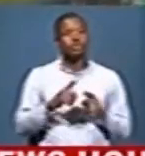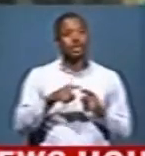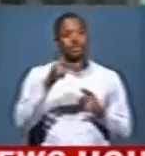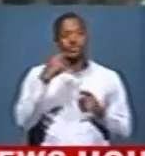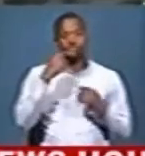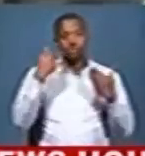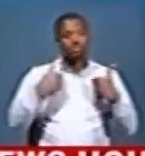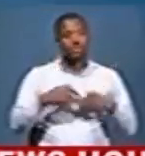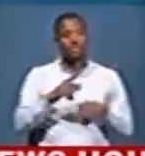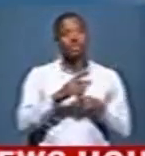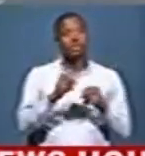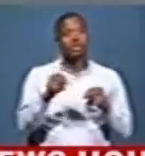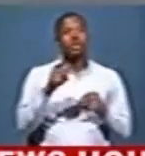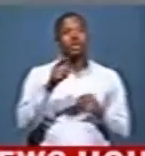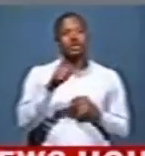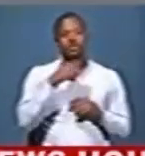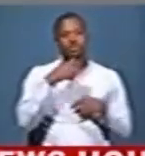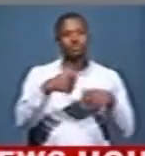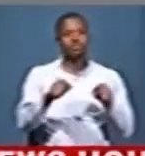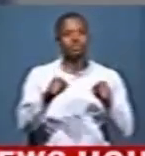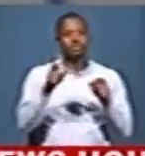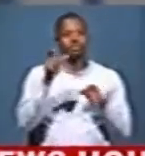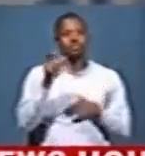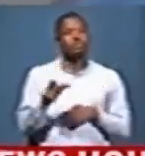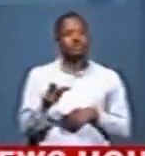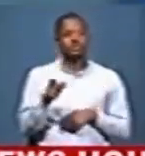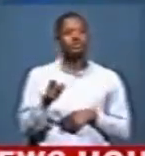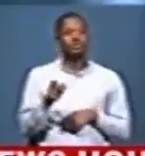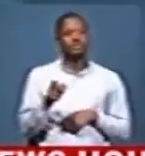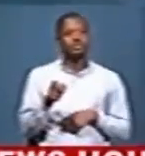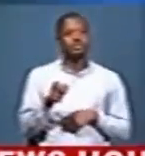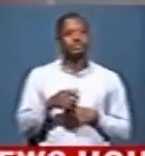we don't wear them, he no be Okada man.